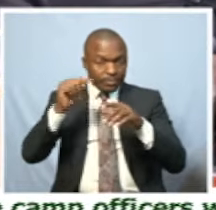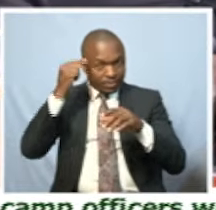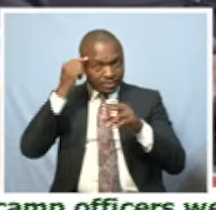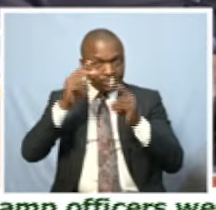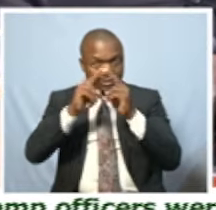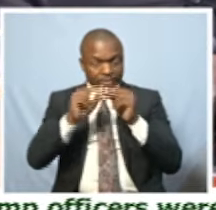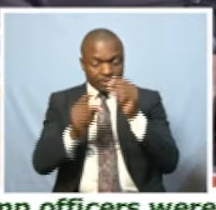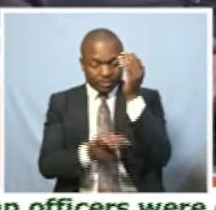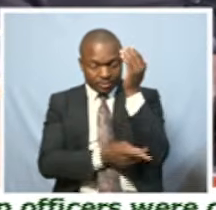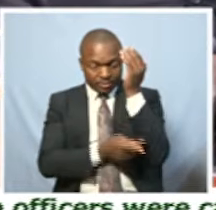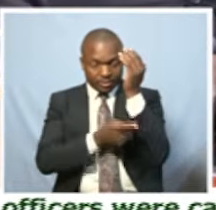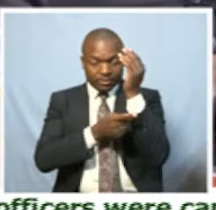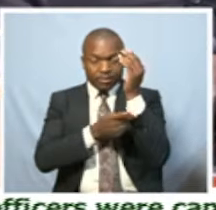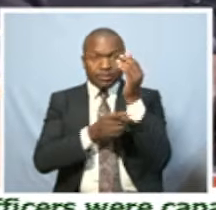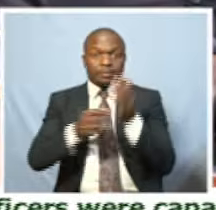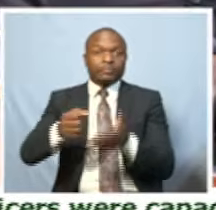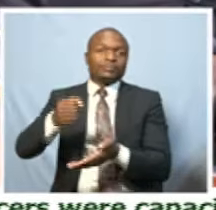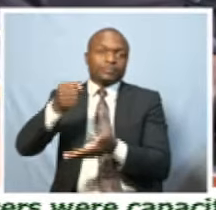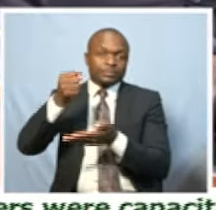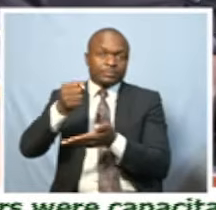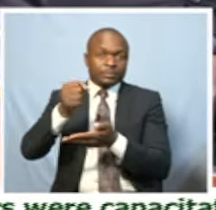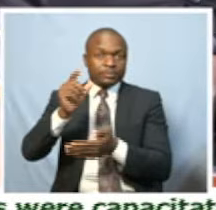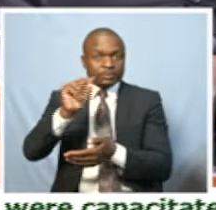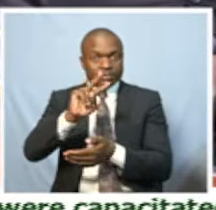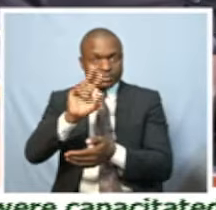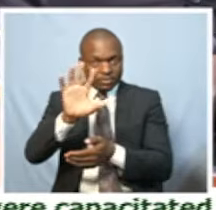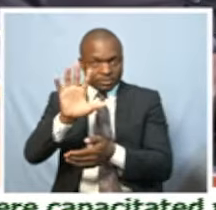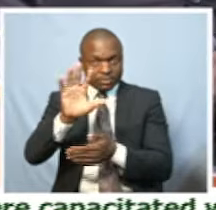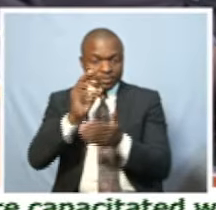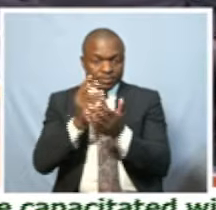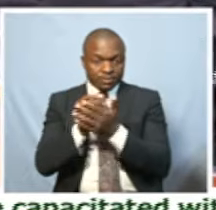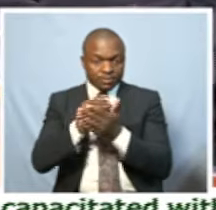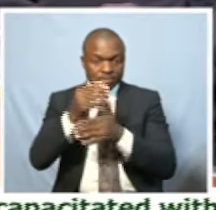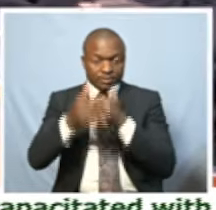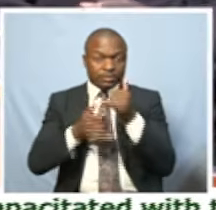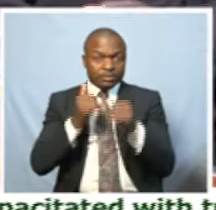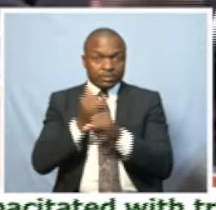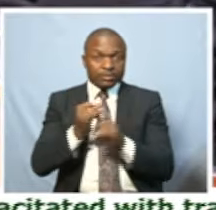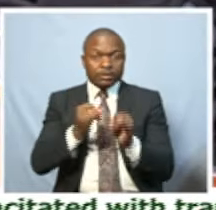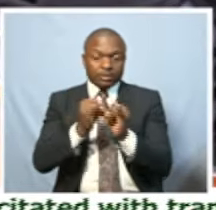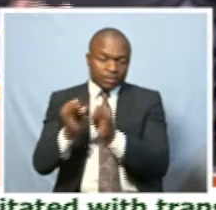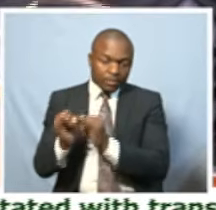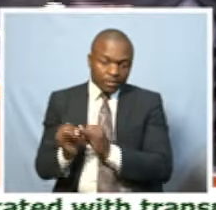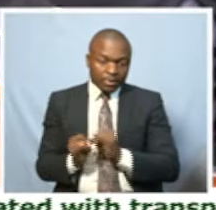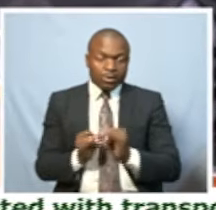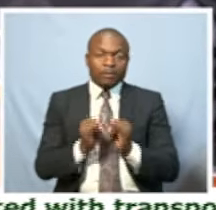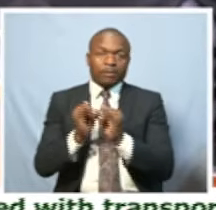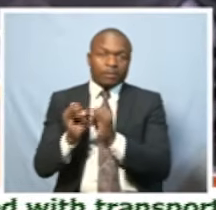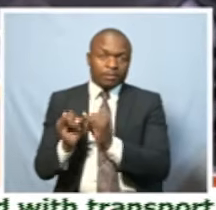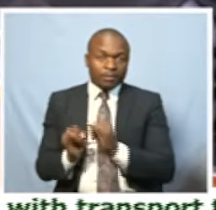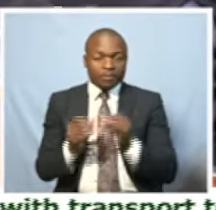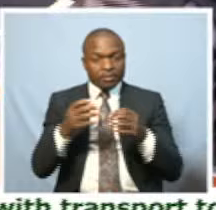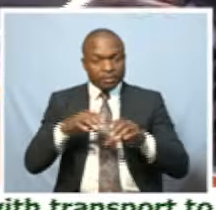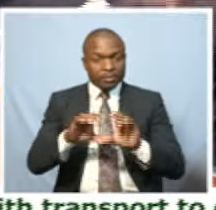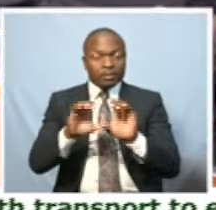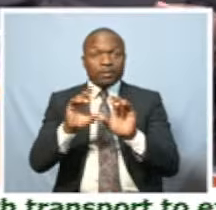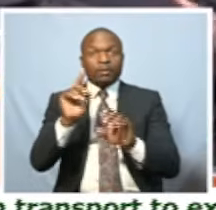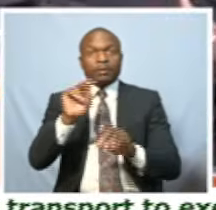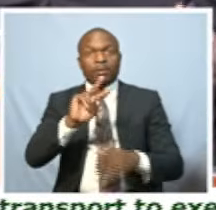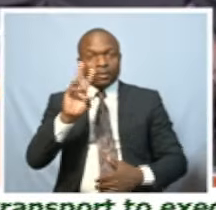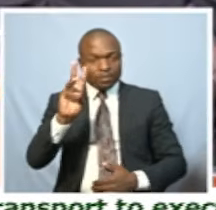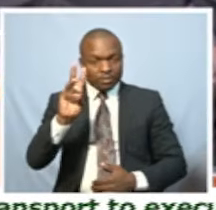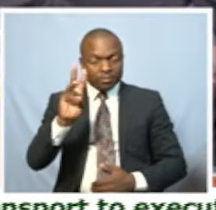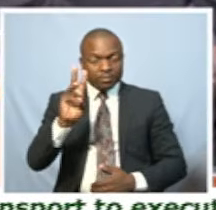Development. Although budgeted for in the 2025 financial year, implementations have continued into